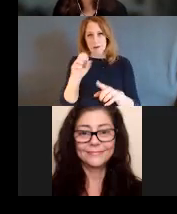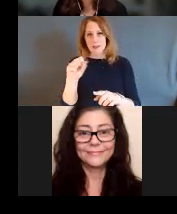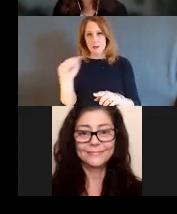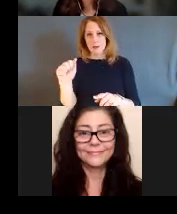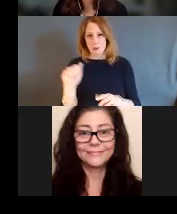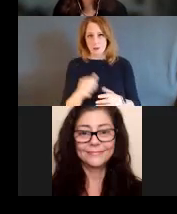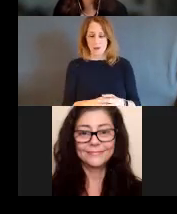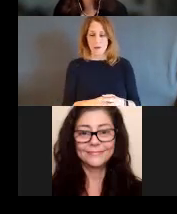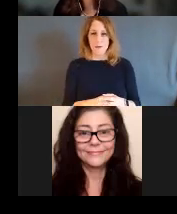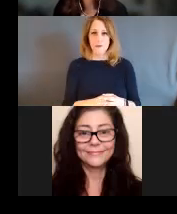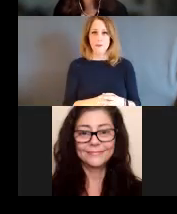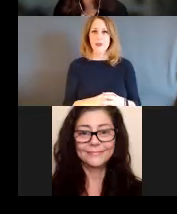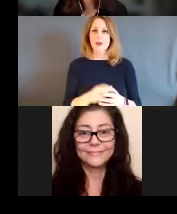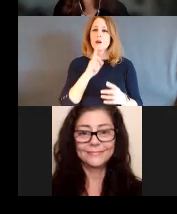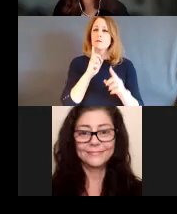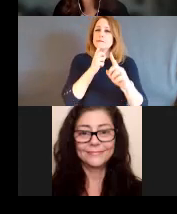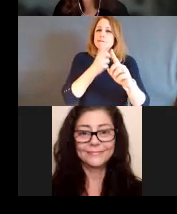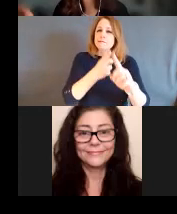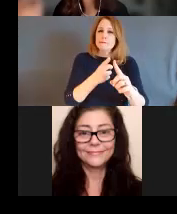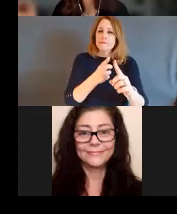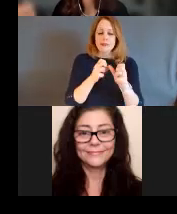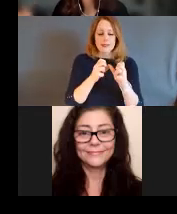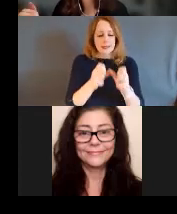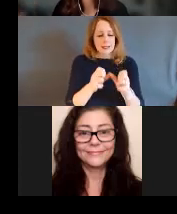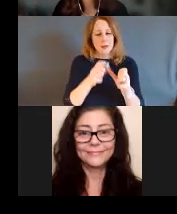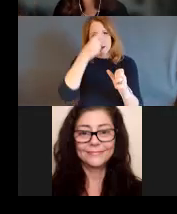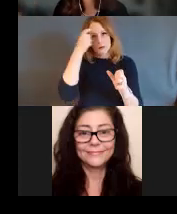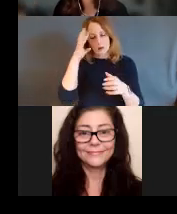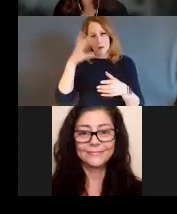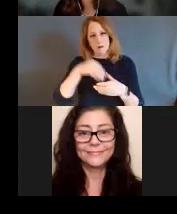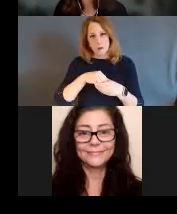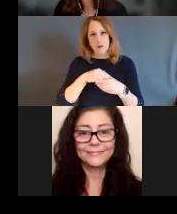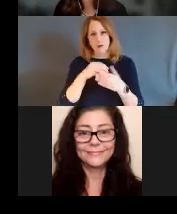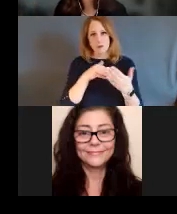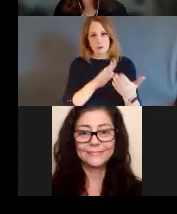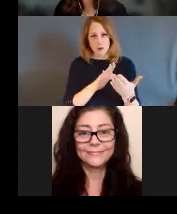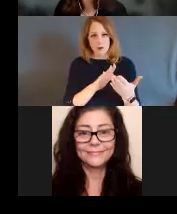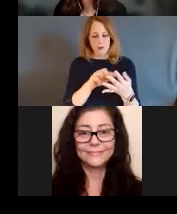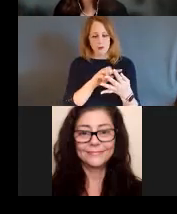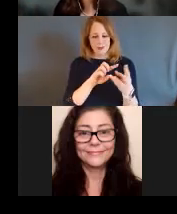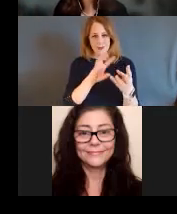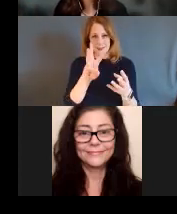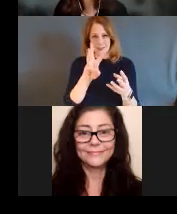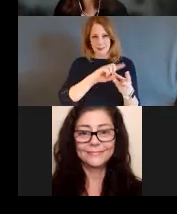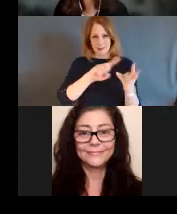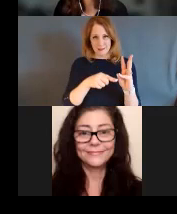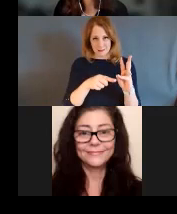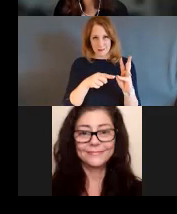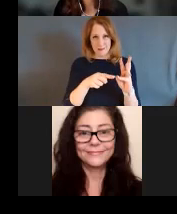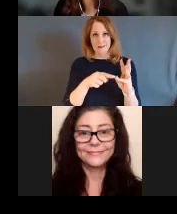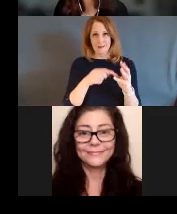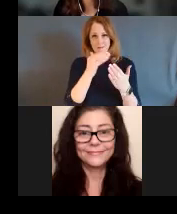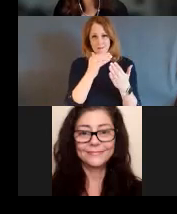Ultimately, by maintaining a trauma-informed approach and utilizing these 6 principles or guidelines, we are able to